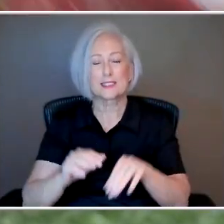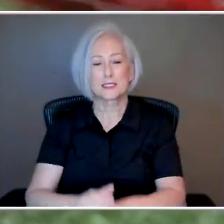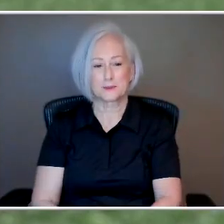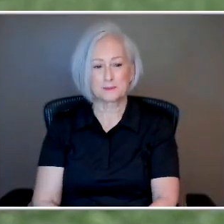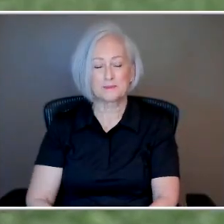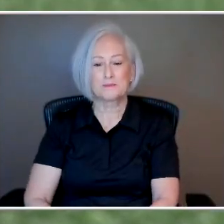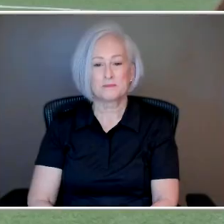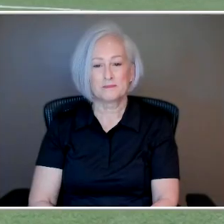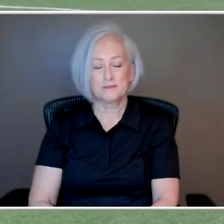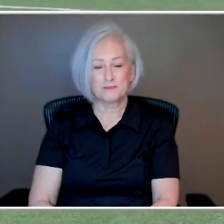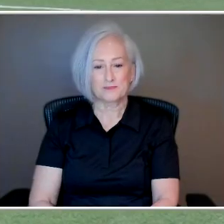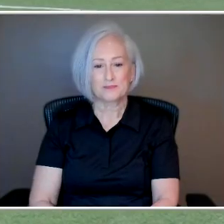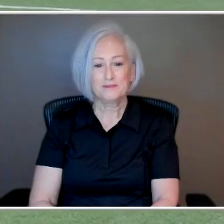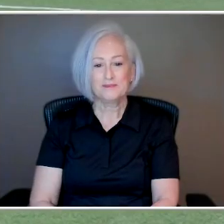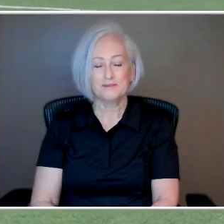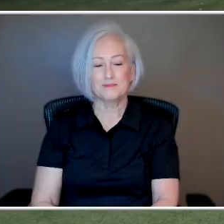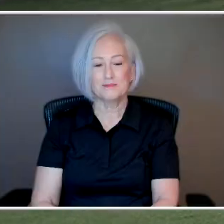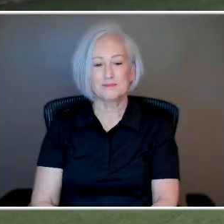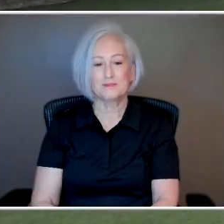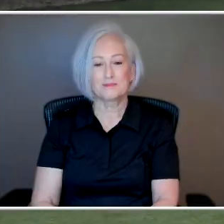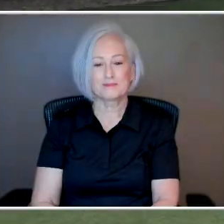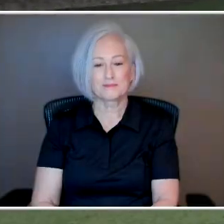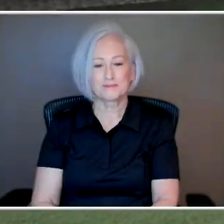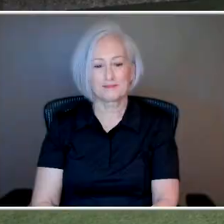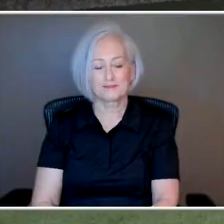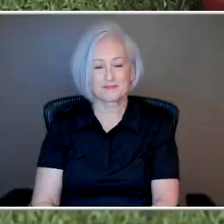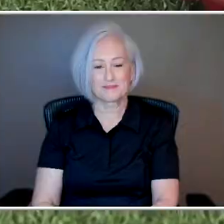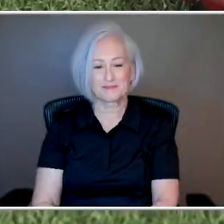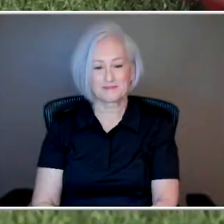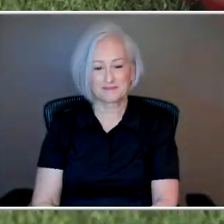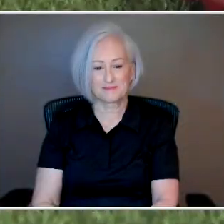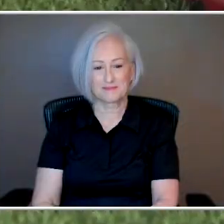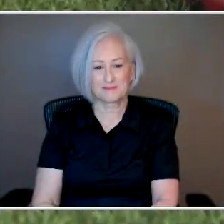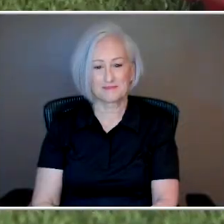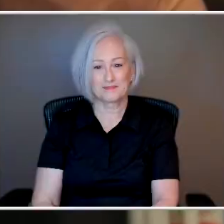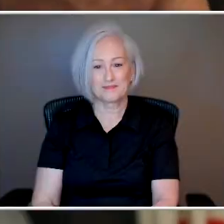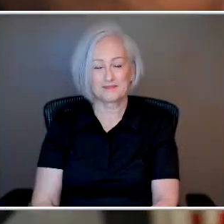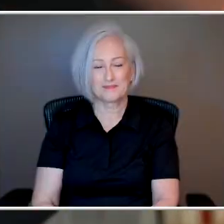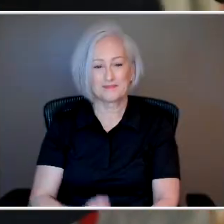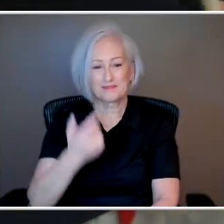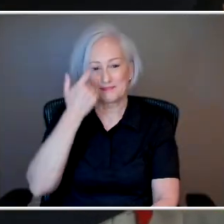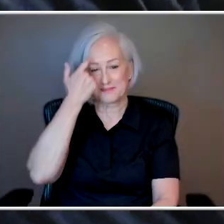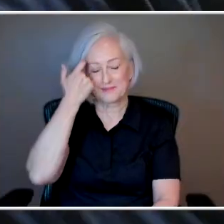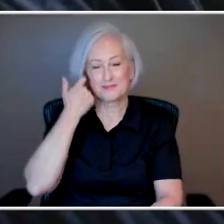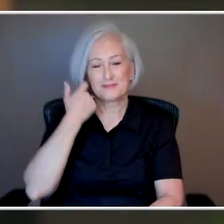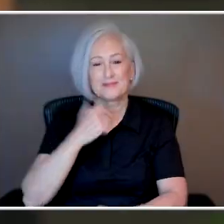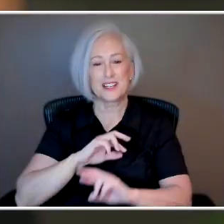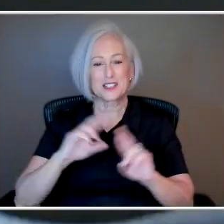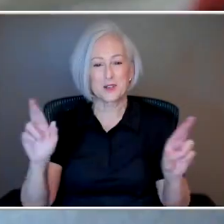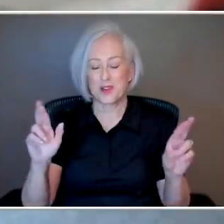drills. There you go. That's it. Time to lift. Time to get swole. Let's get it.